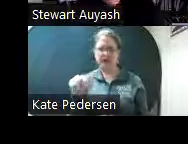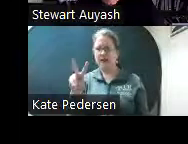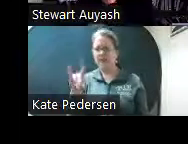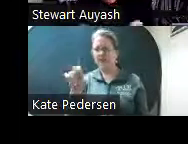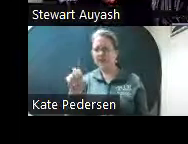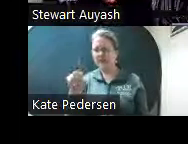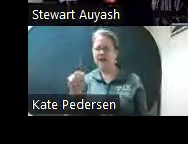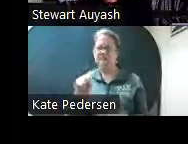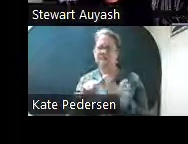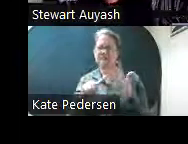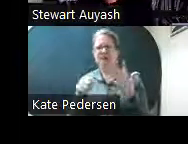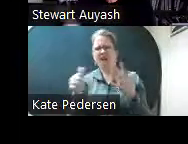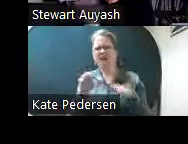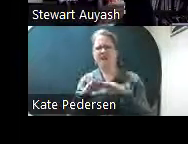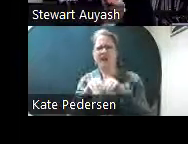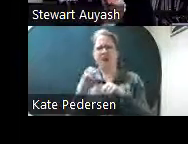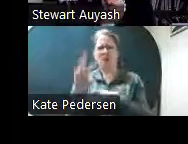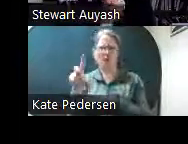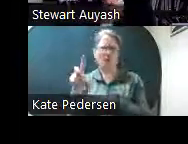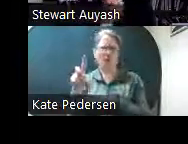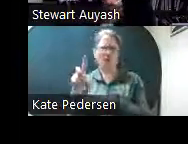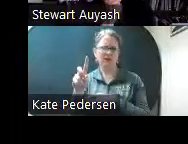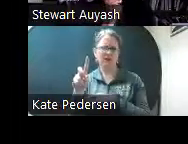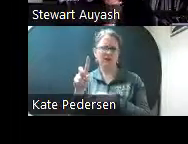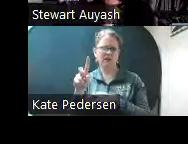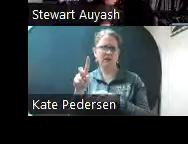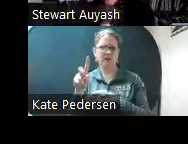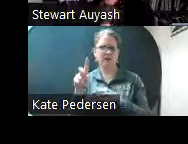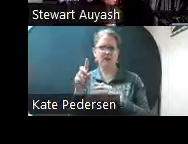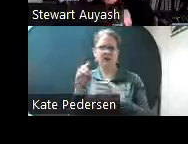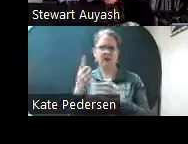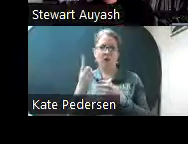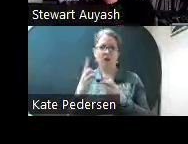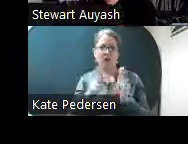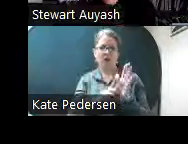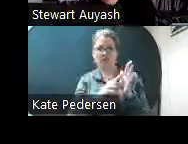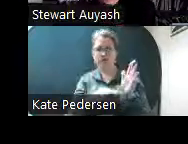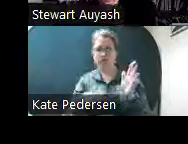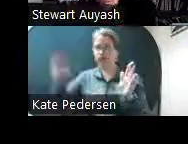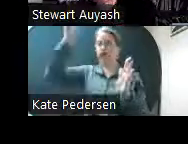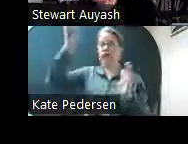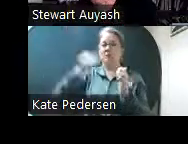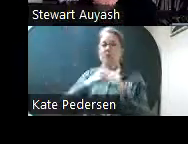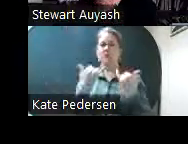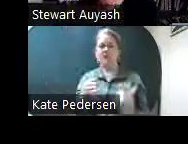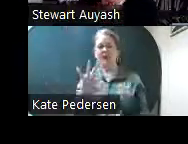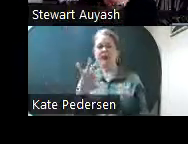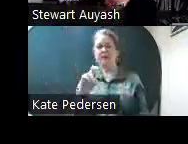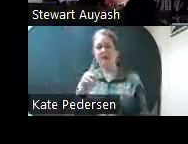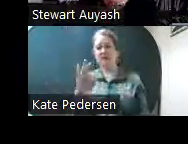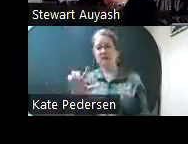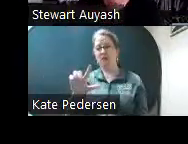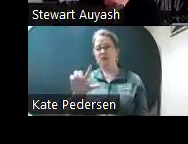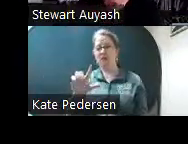and other synthetic opioids is the one that's climbing the most. The most common one today is fentanyl, but there are